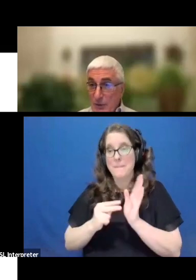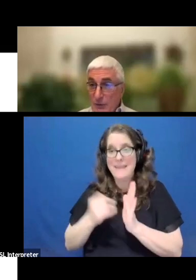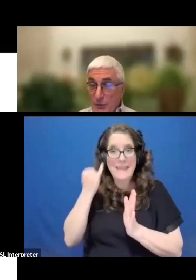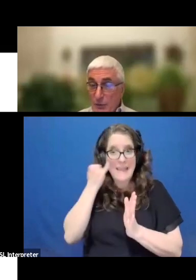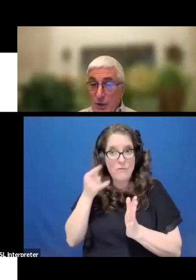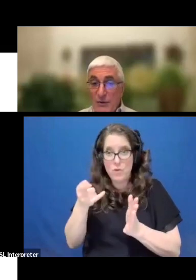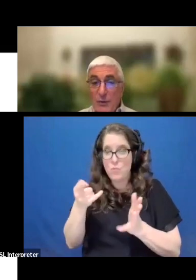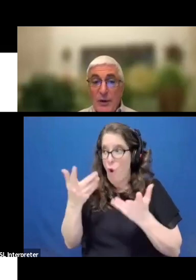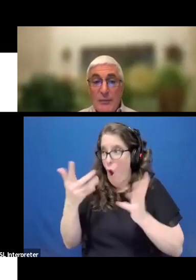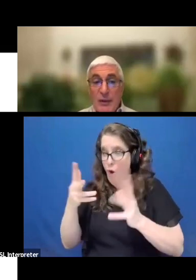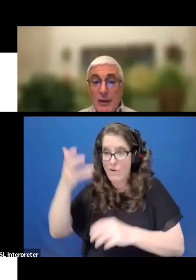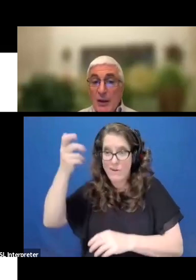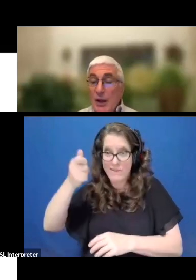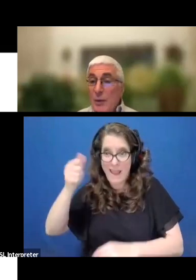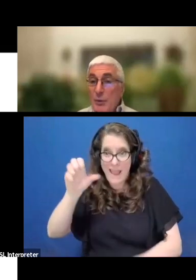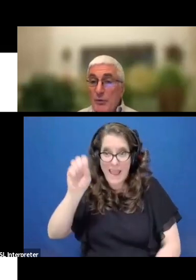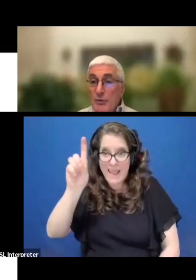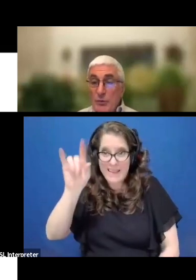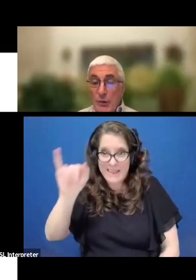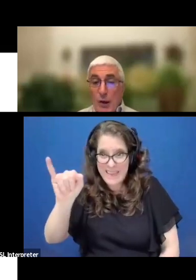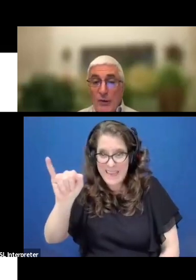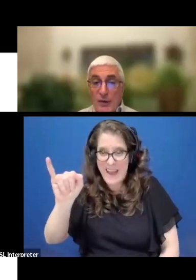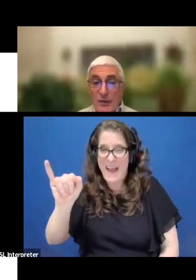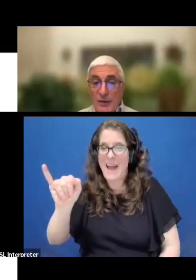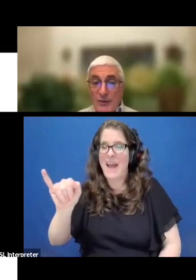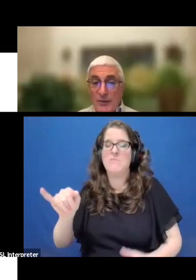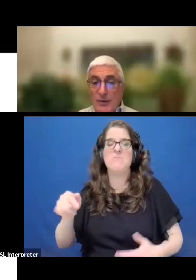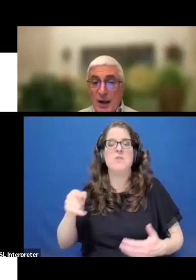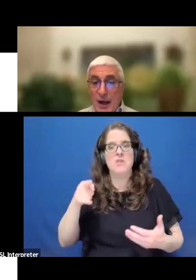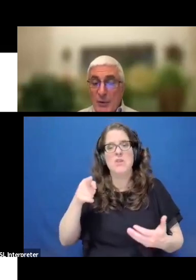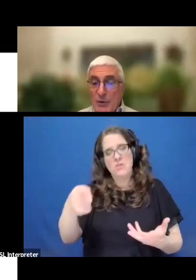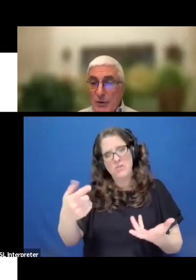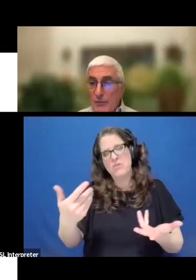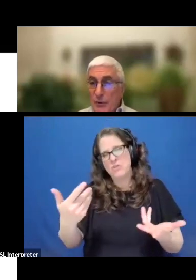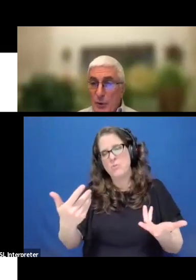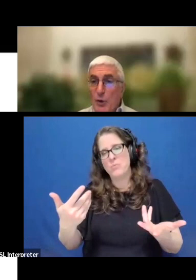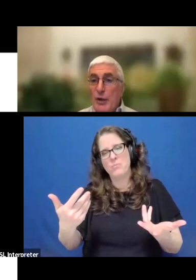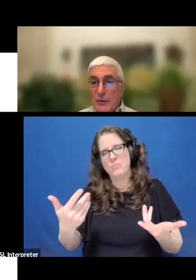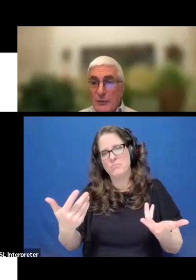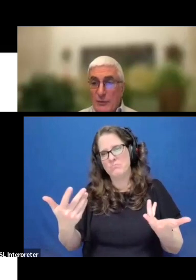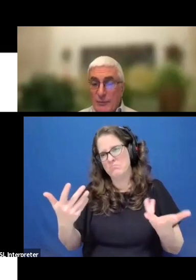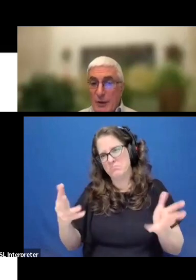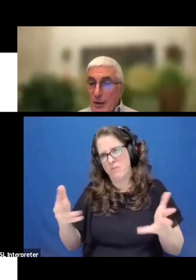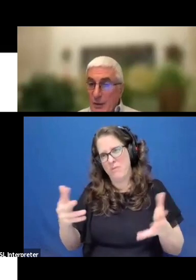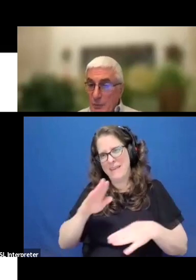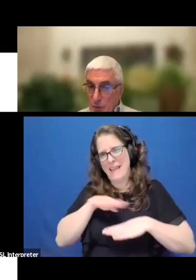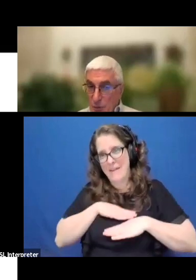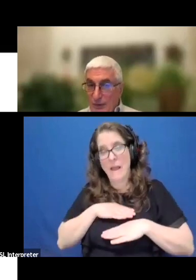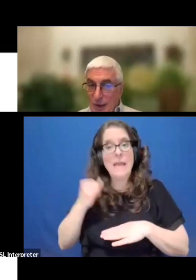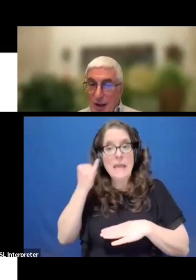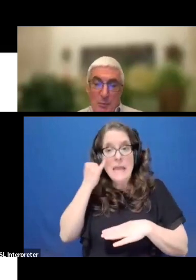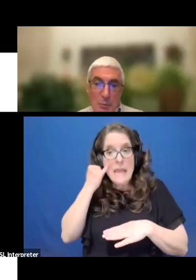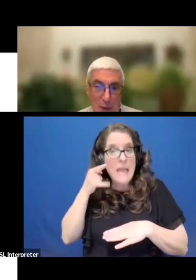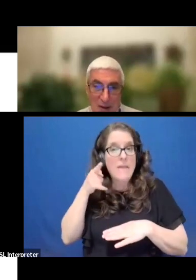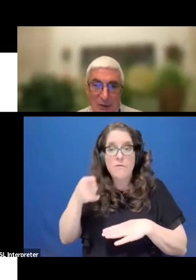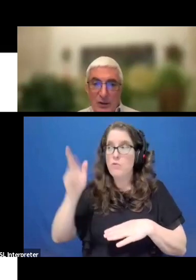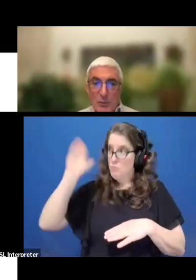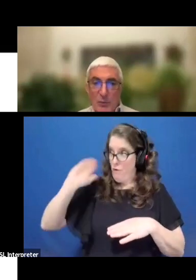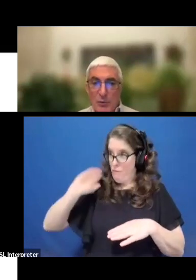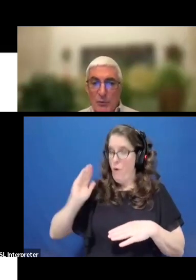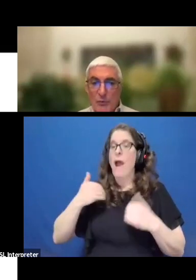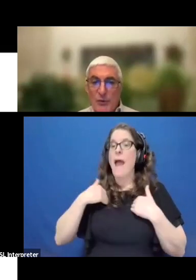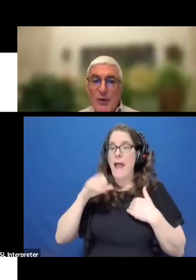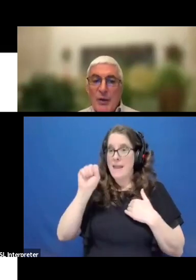SSDI meets those criteria. A person who's lost SSDI because of their earnings, but who has not